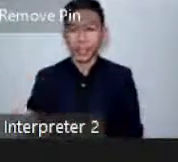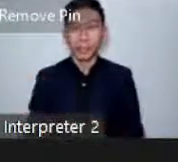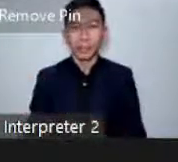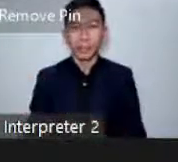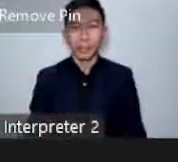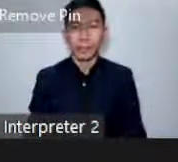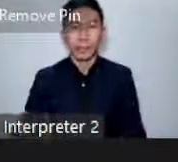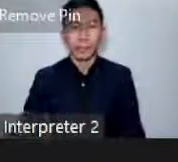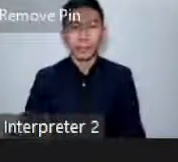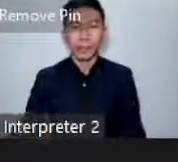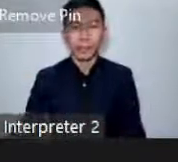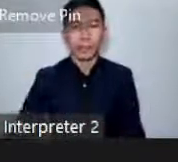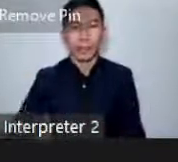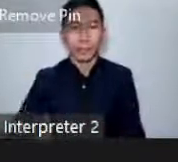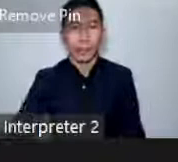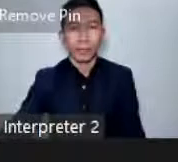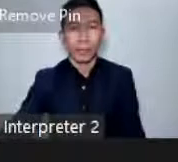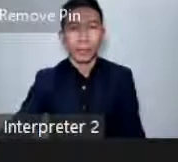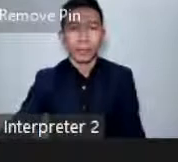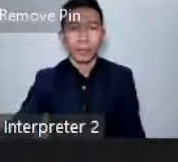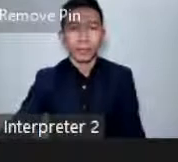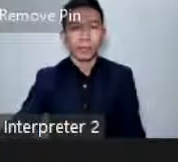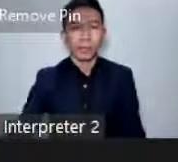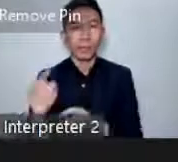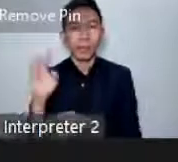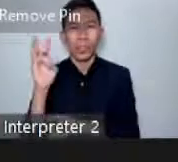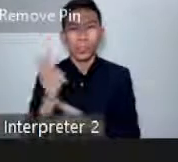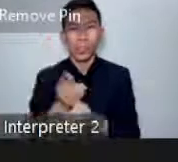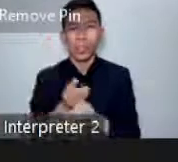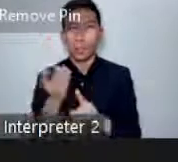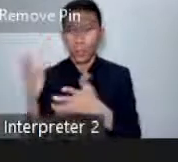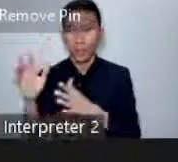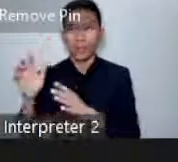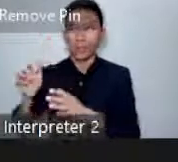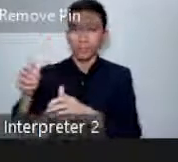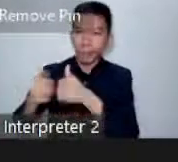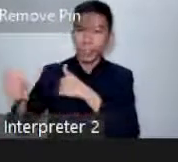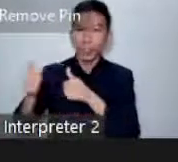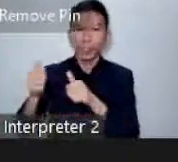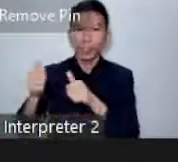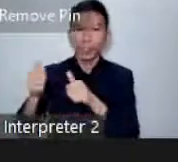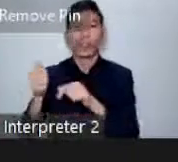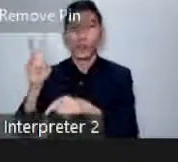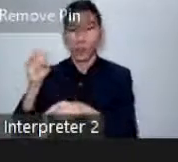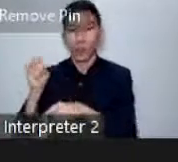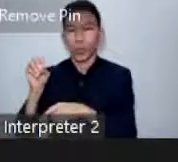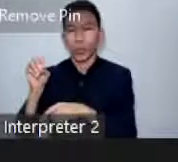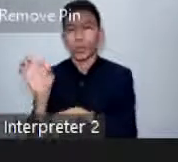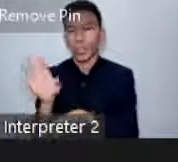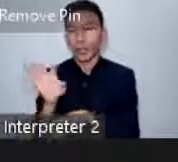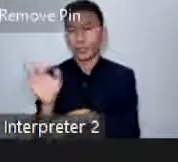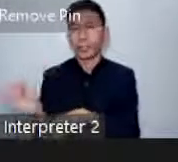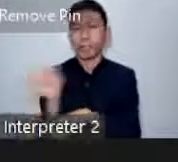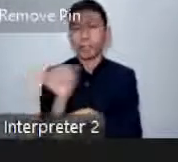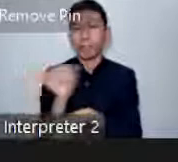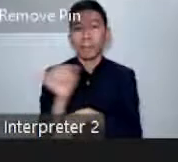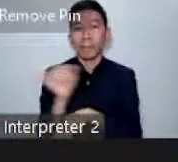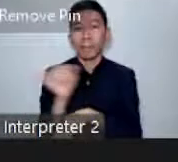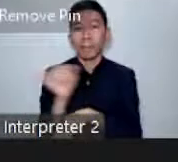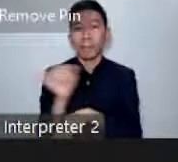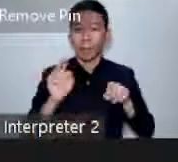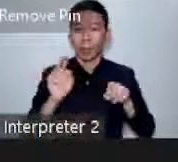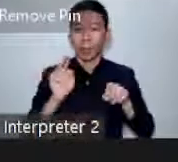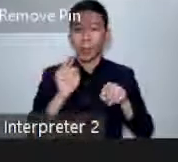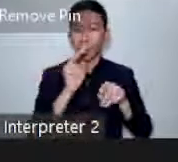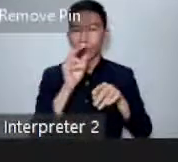on February 14, 2019. Similar to the implementation of the Universal Healthcare Act, the